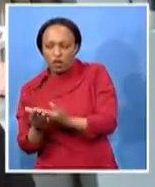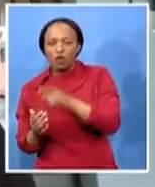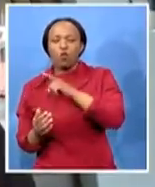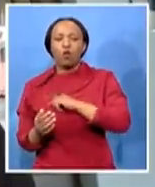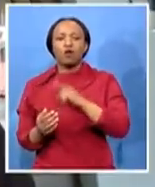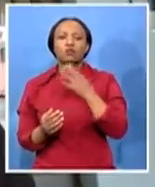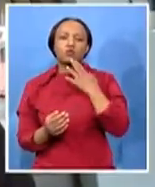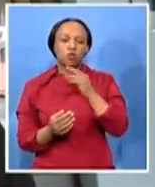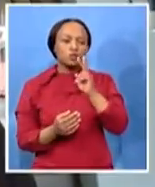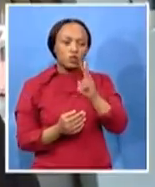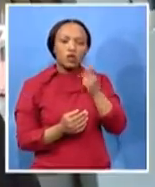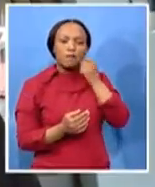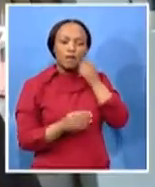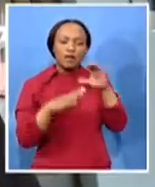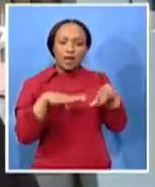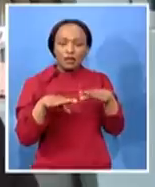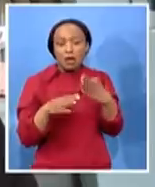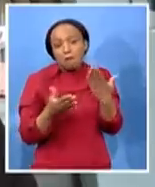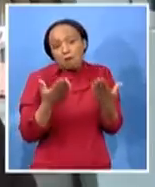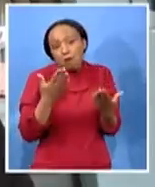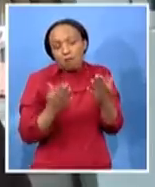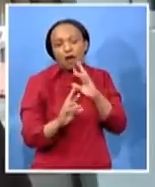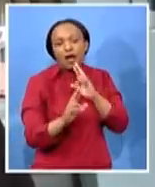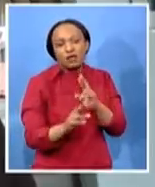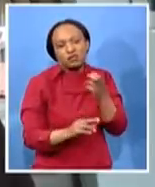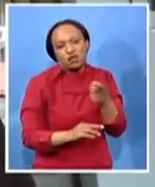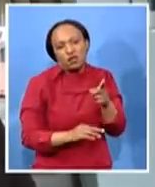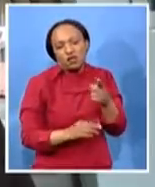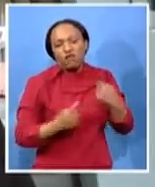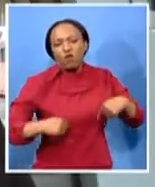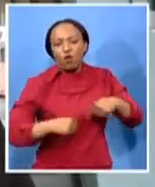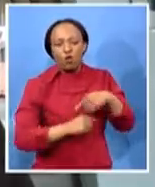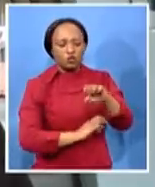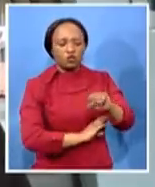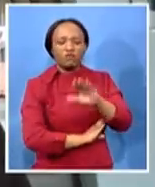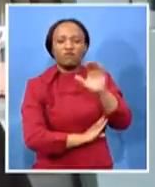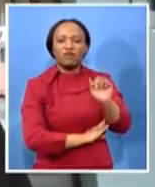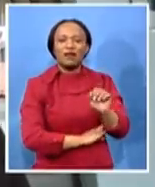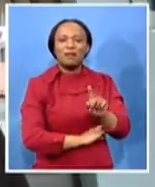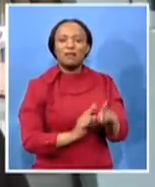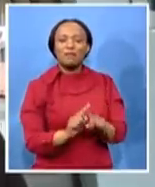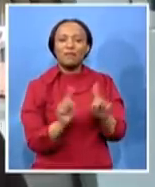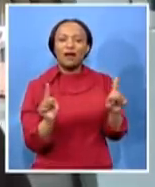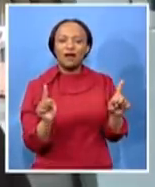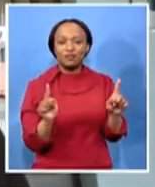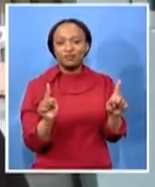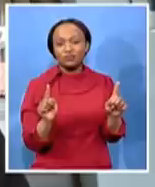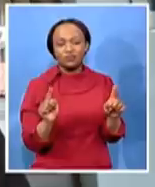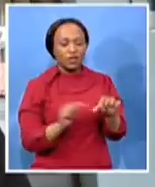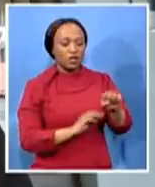answer, right? He might be the answer. But the people of South Africa said, we have got about 4 big